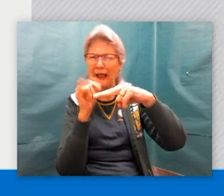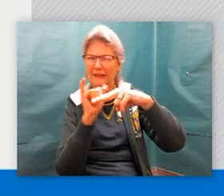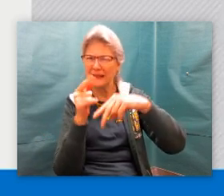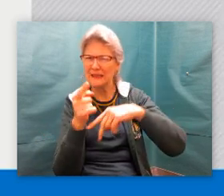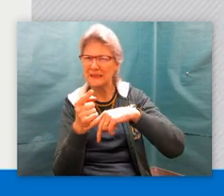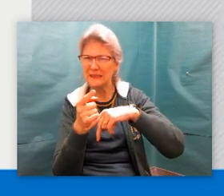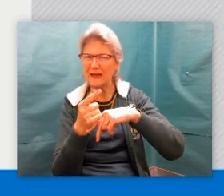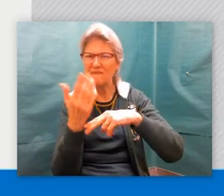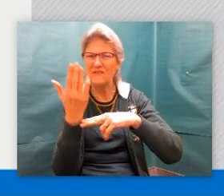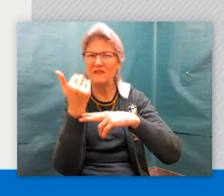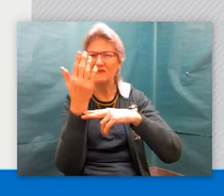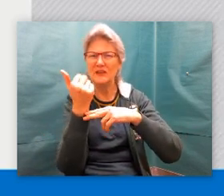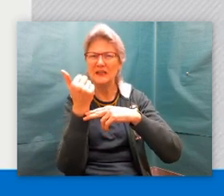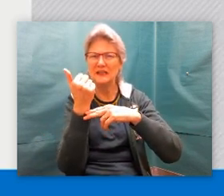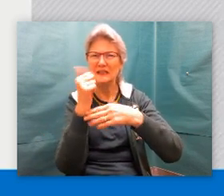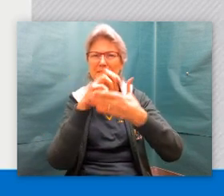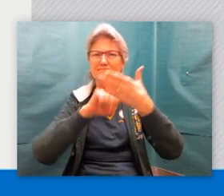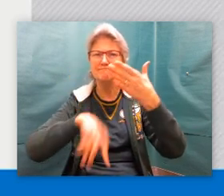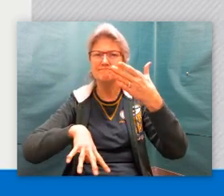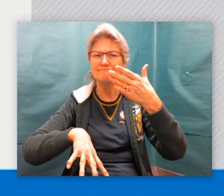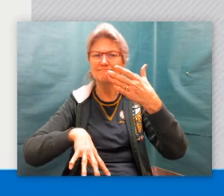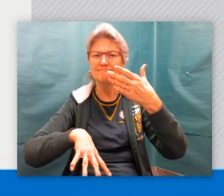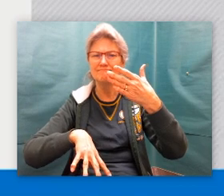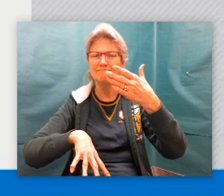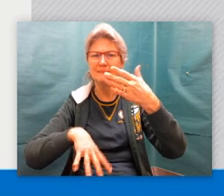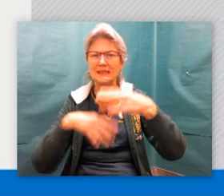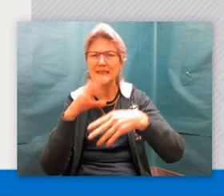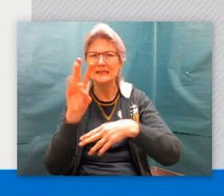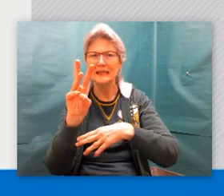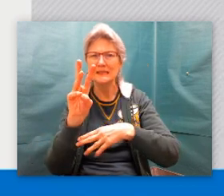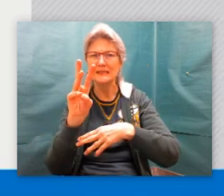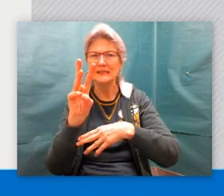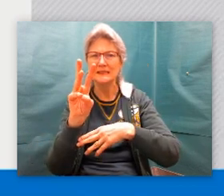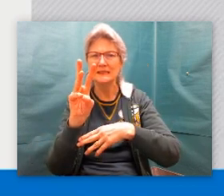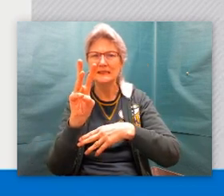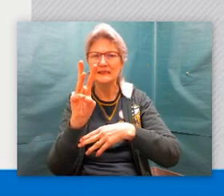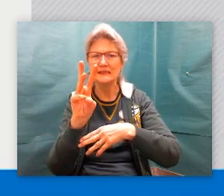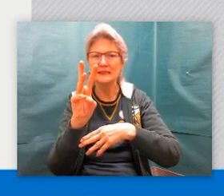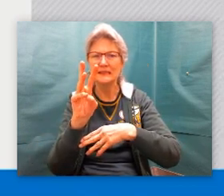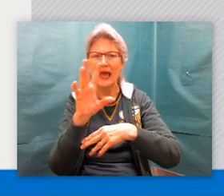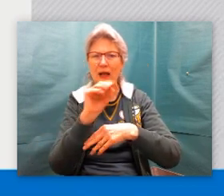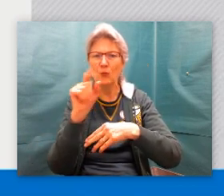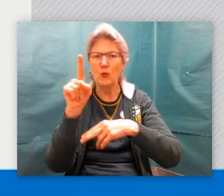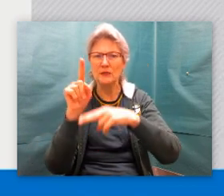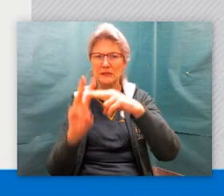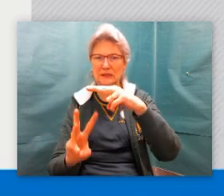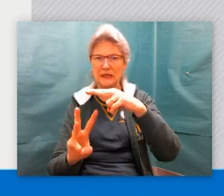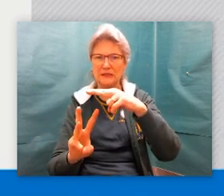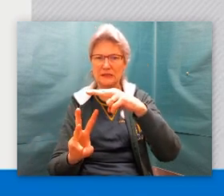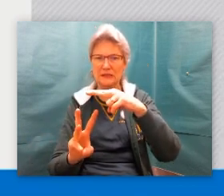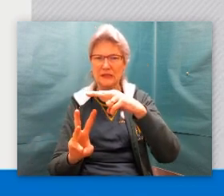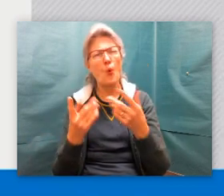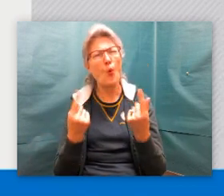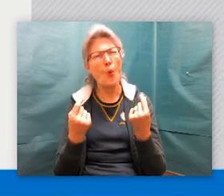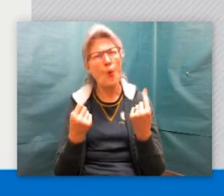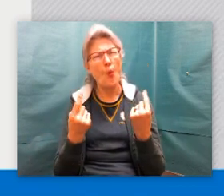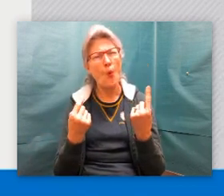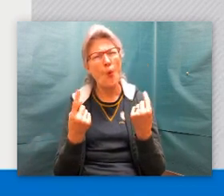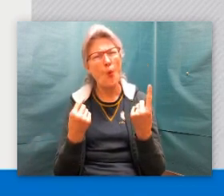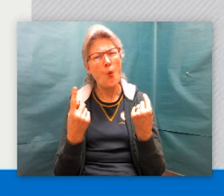this, 15 minus 6 and 1/6, what am I going to